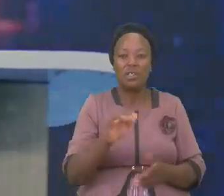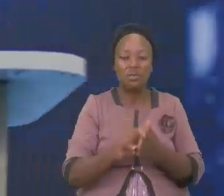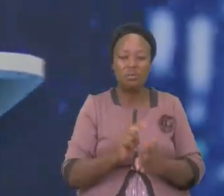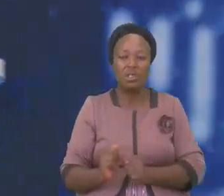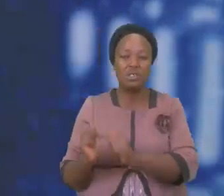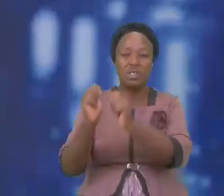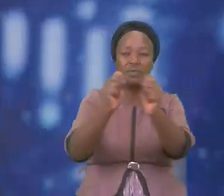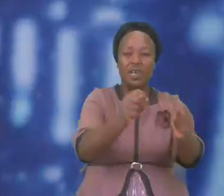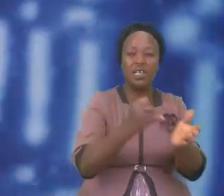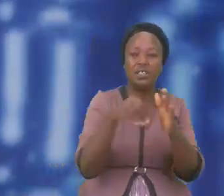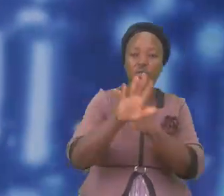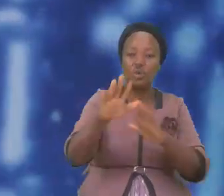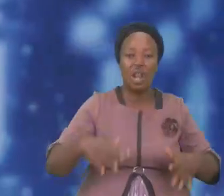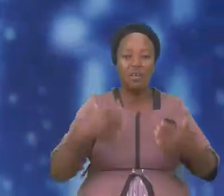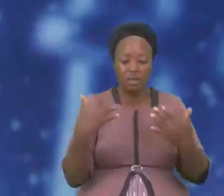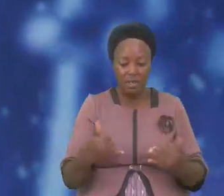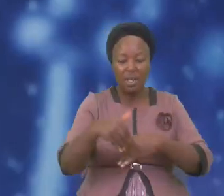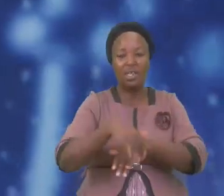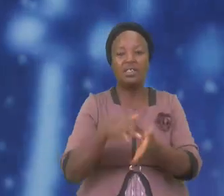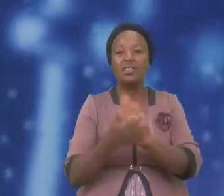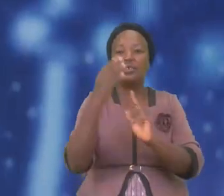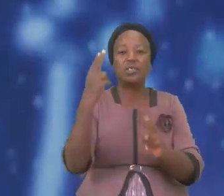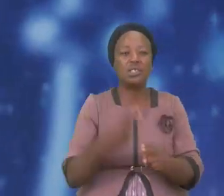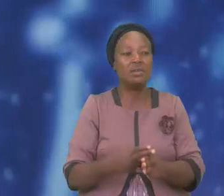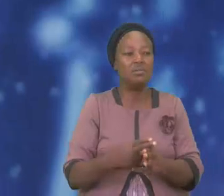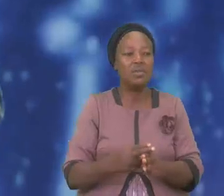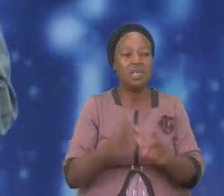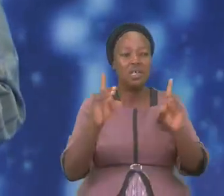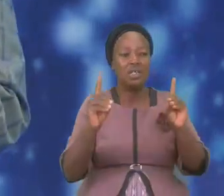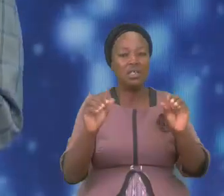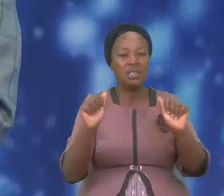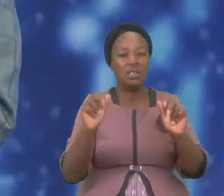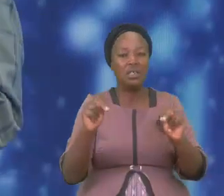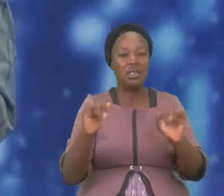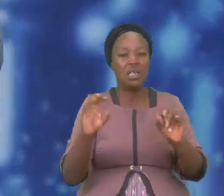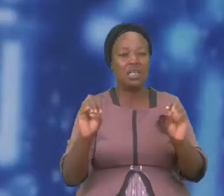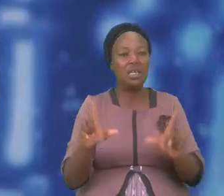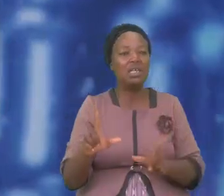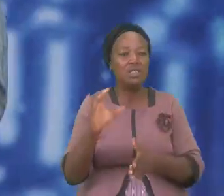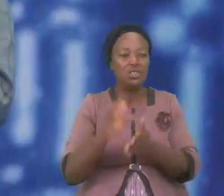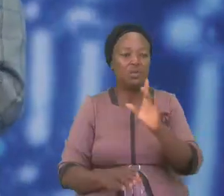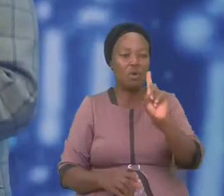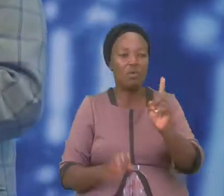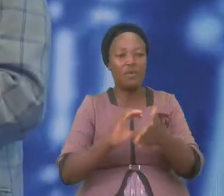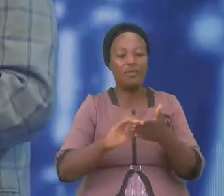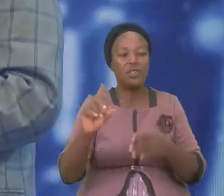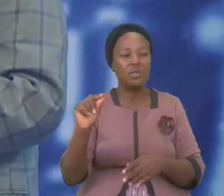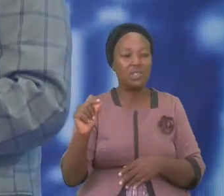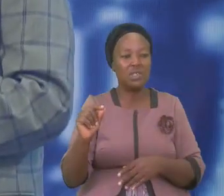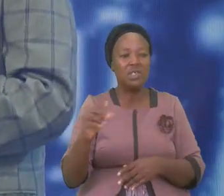Daniel 1, 20. It says, and in all matters of